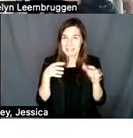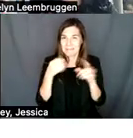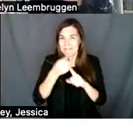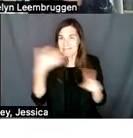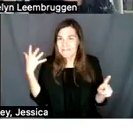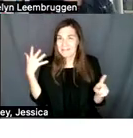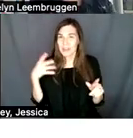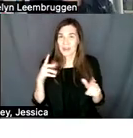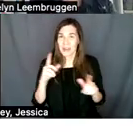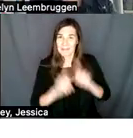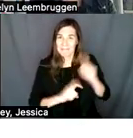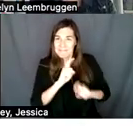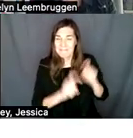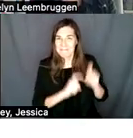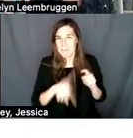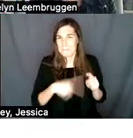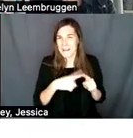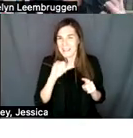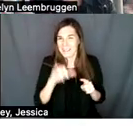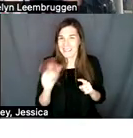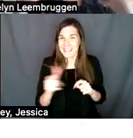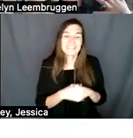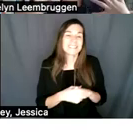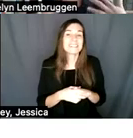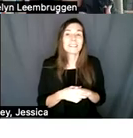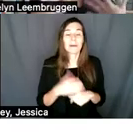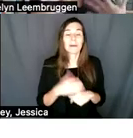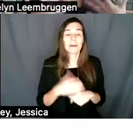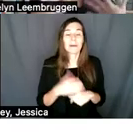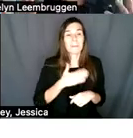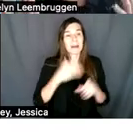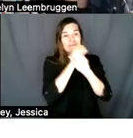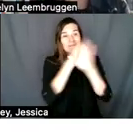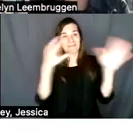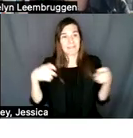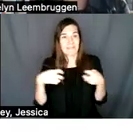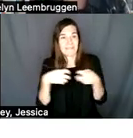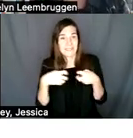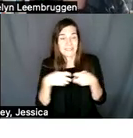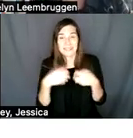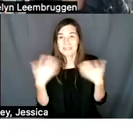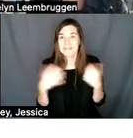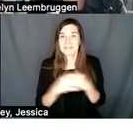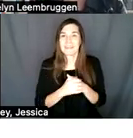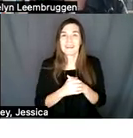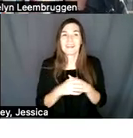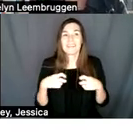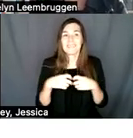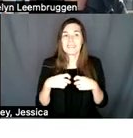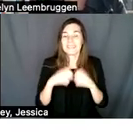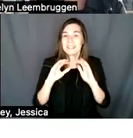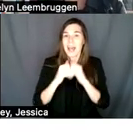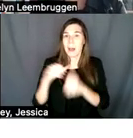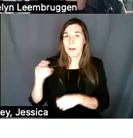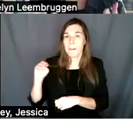ask some questions about it later on. So, this is how I think of physics, how I define physics. Physics is how matter and